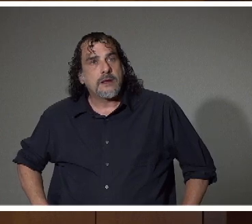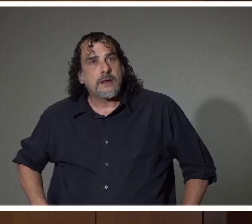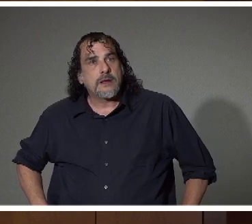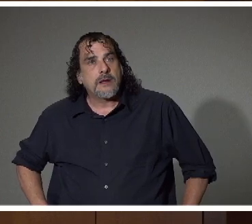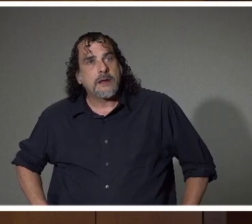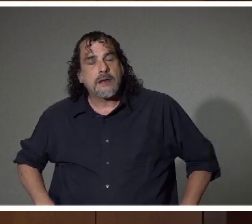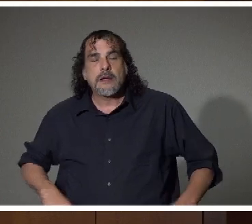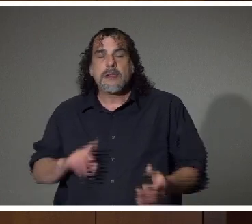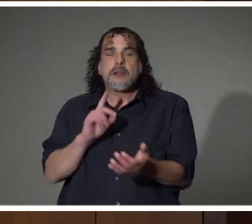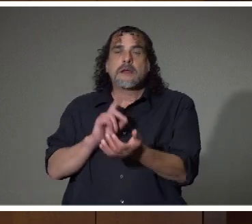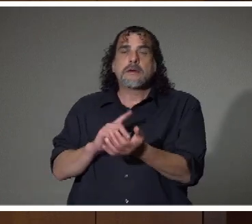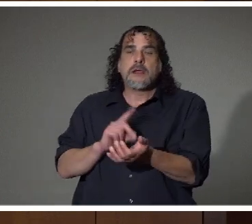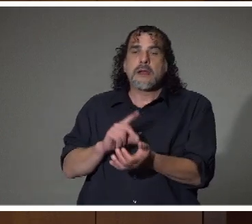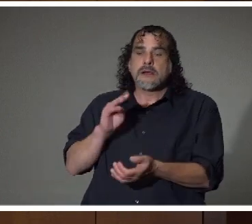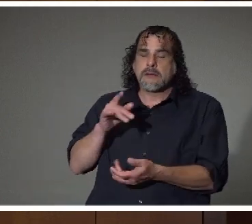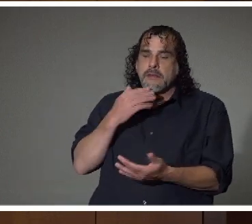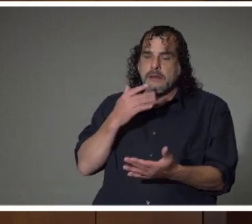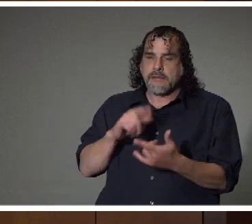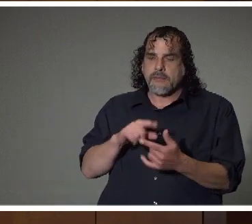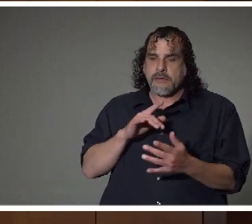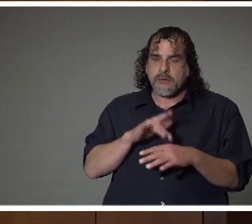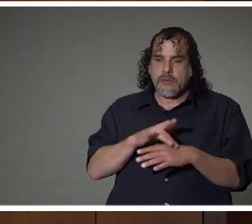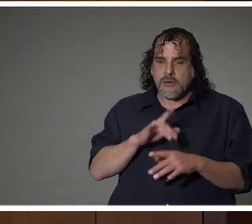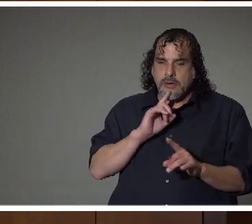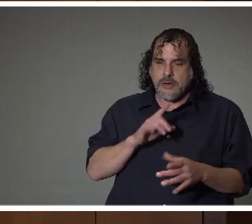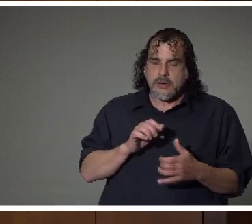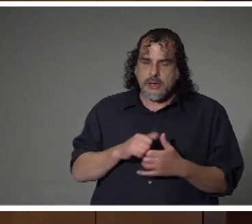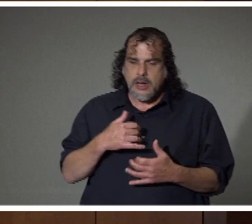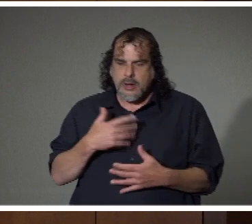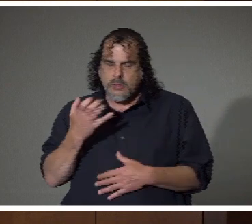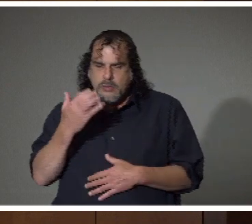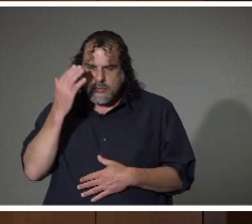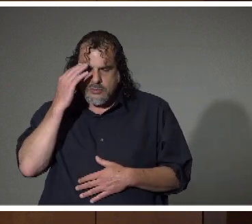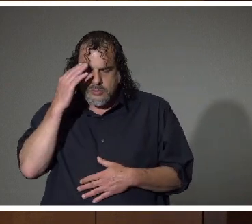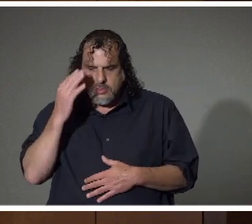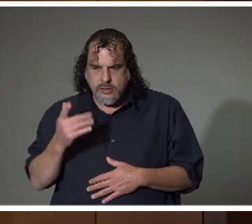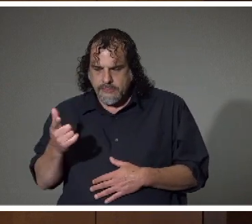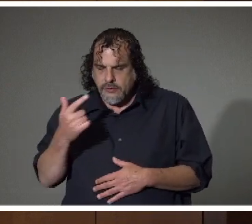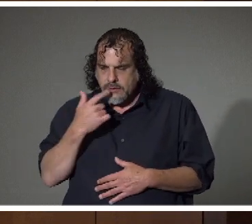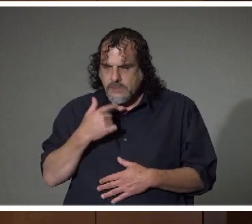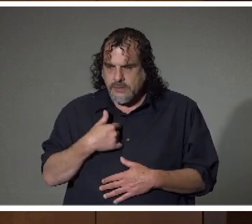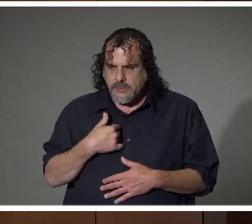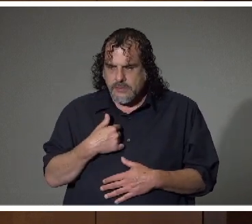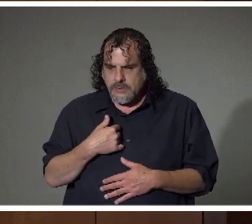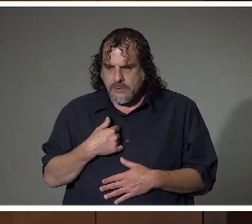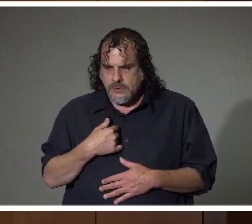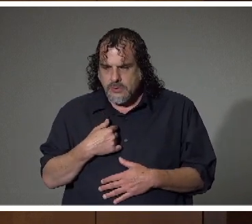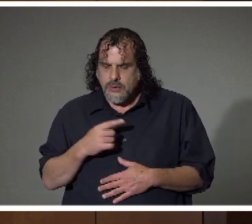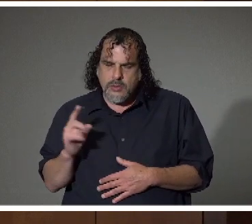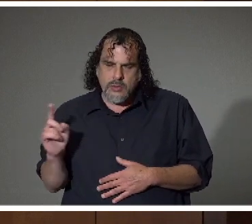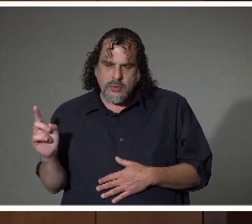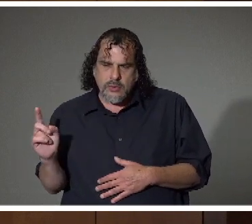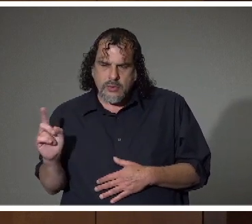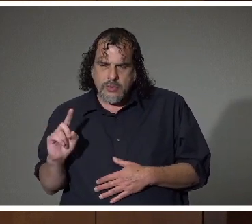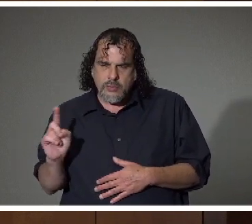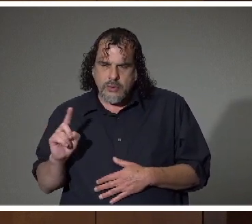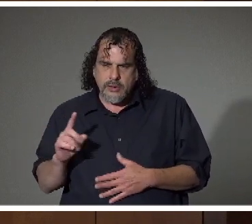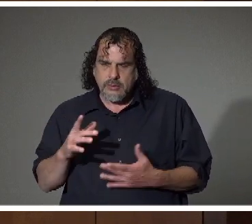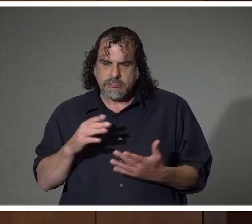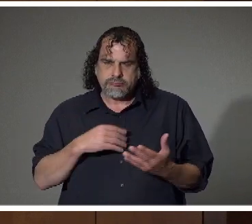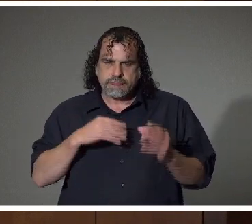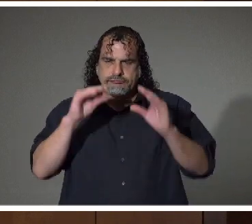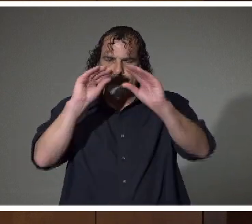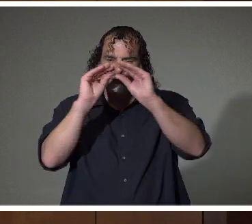Yes, Dr. Dobbs, thank you for your earlier answer, and I just wanted to know if you could tell me where you would like to get